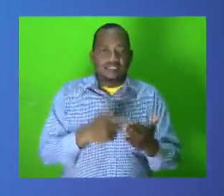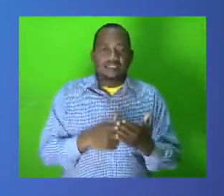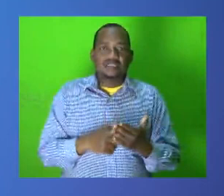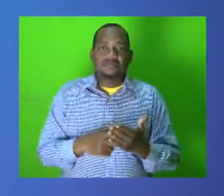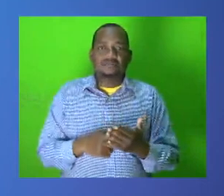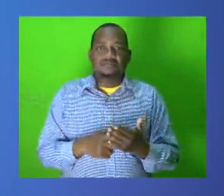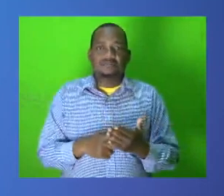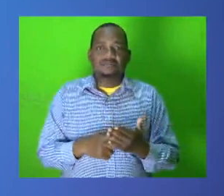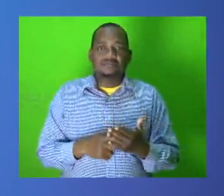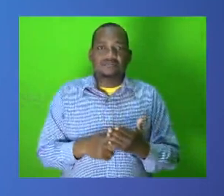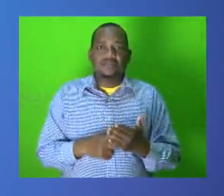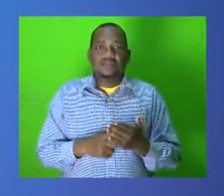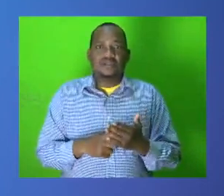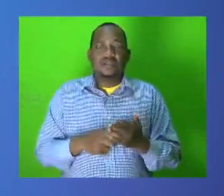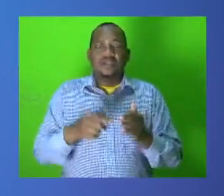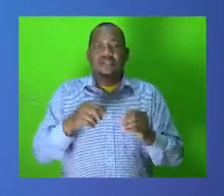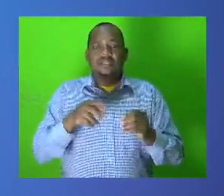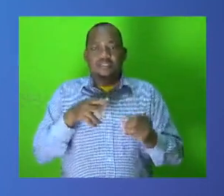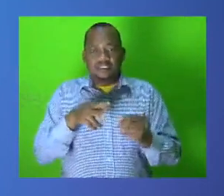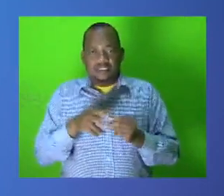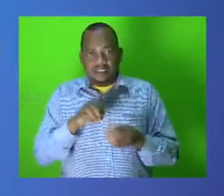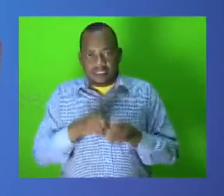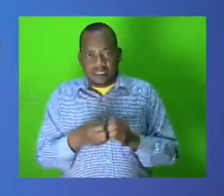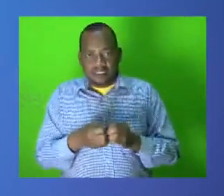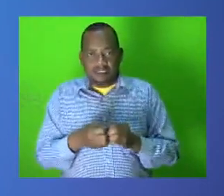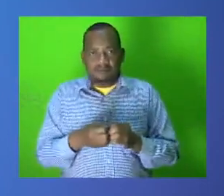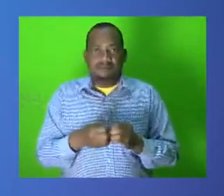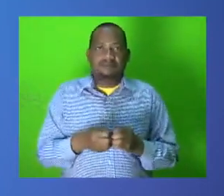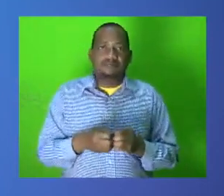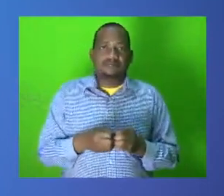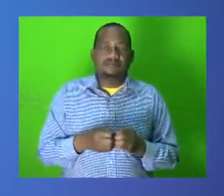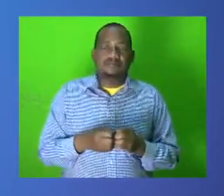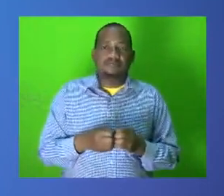let's discuss in detail the importance of